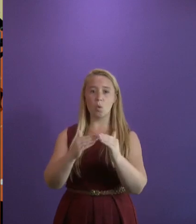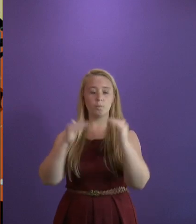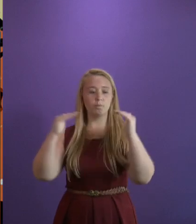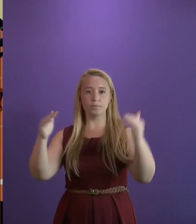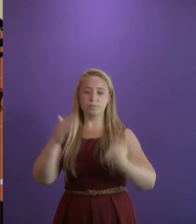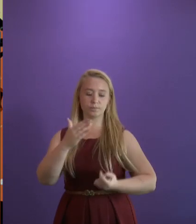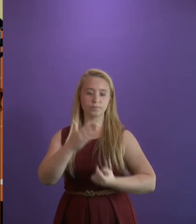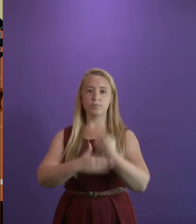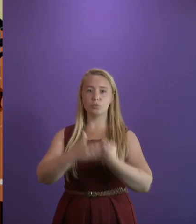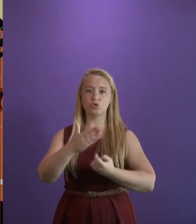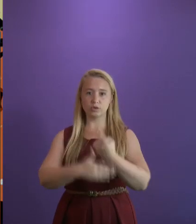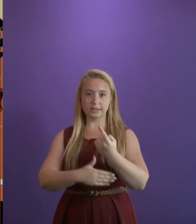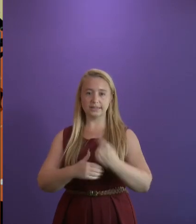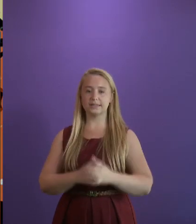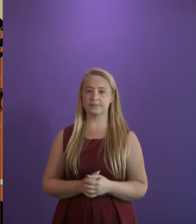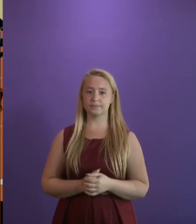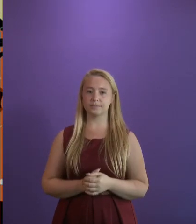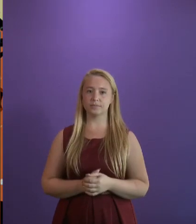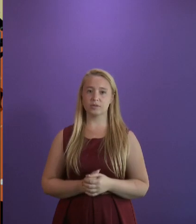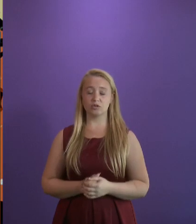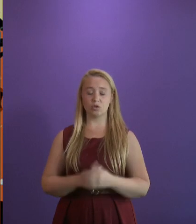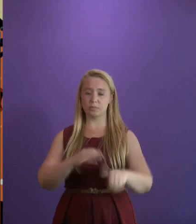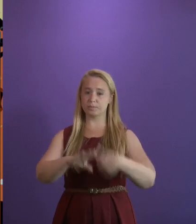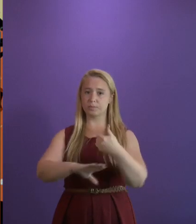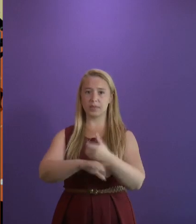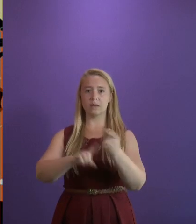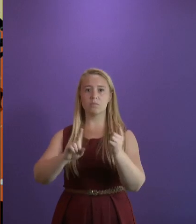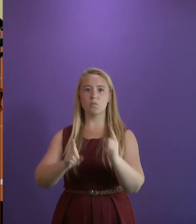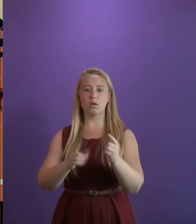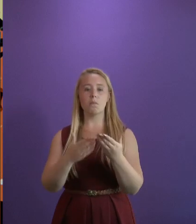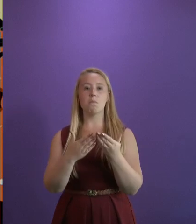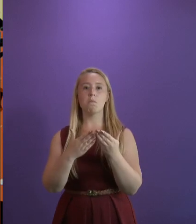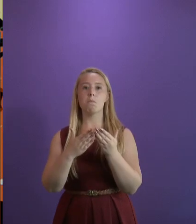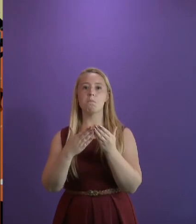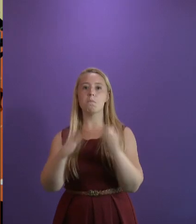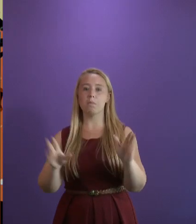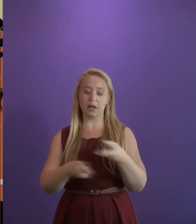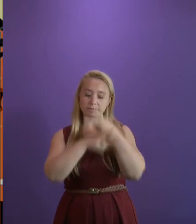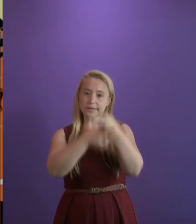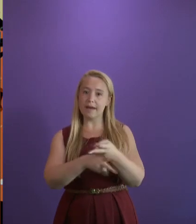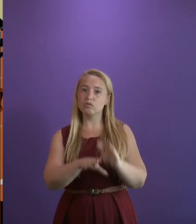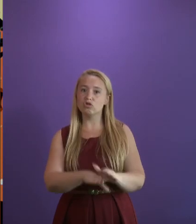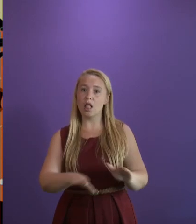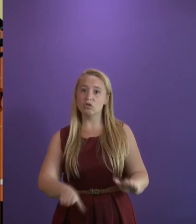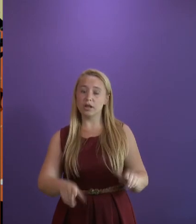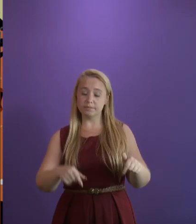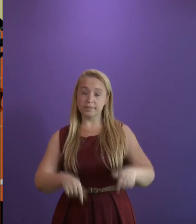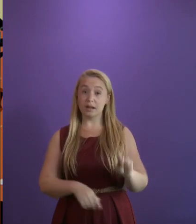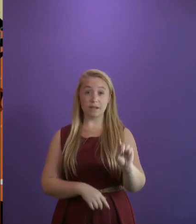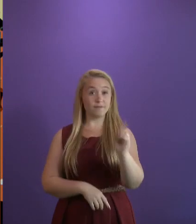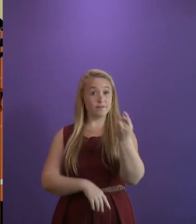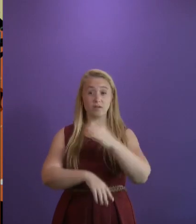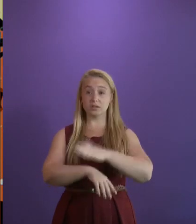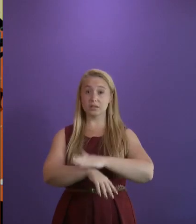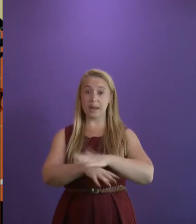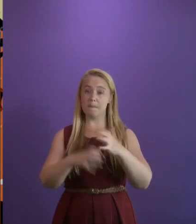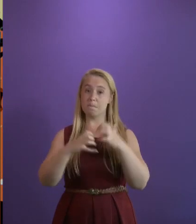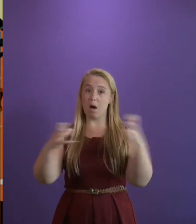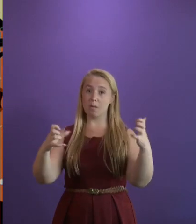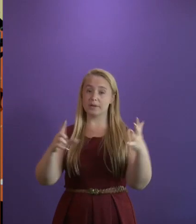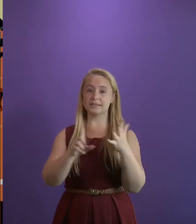for example, facilities such as a public creche, which at the time of its introduction was the first of its kind in any European